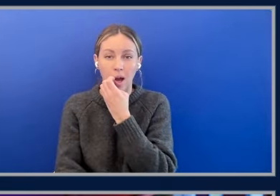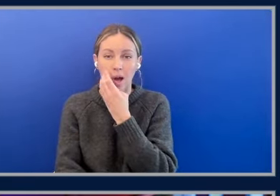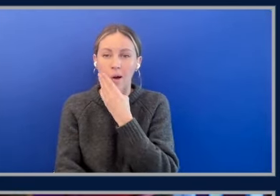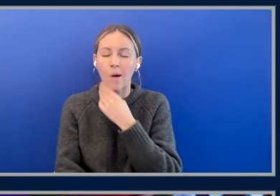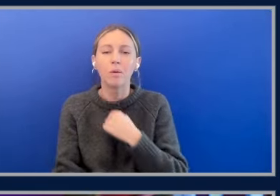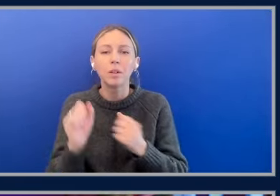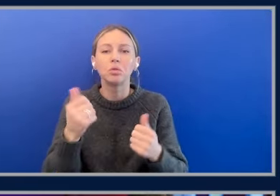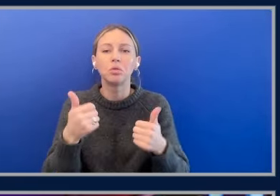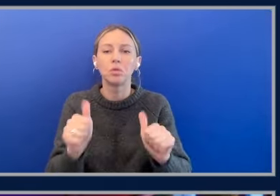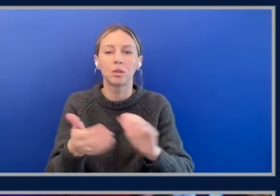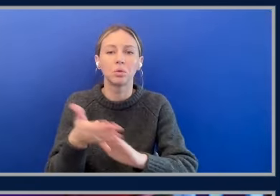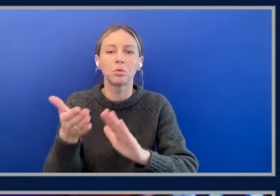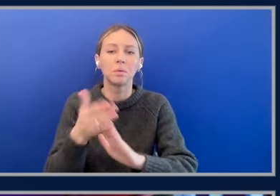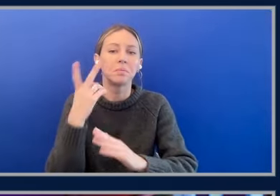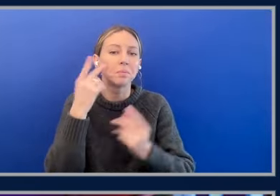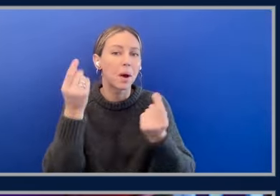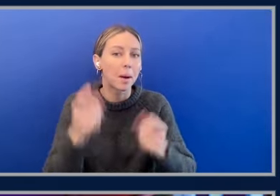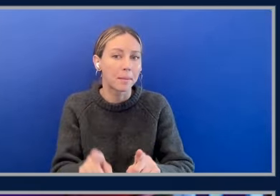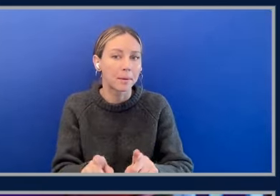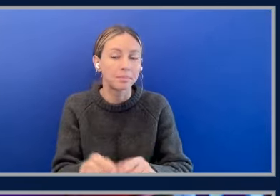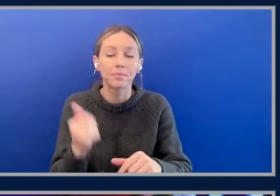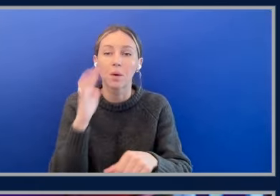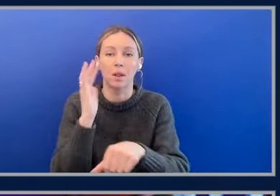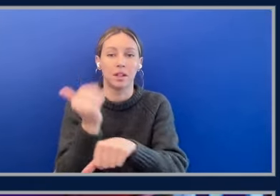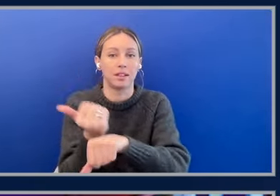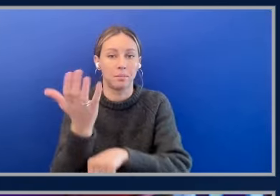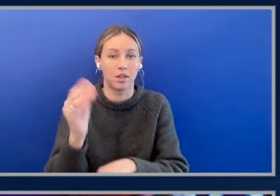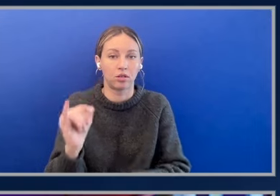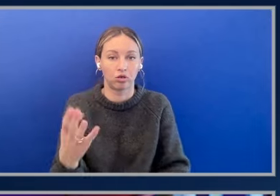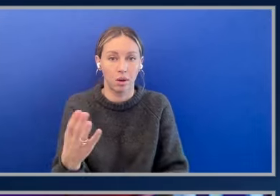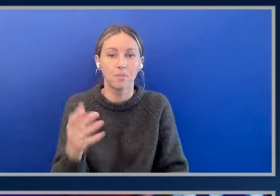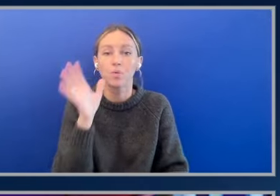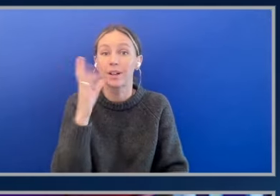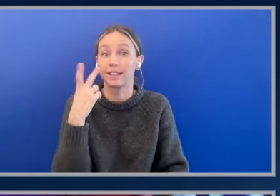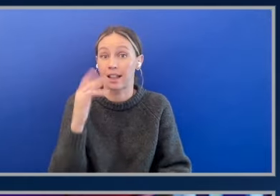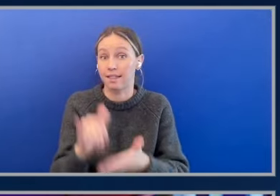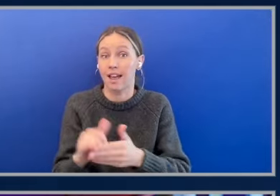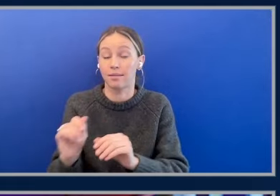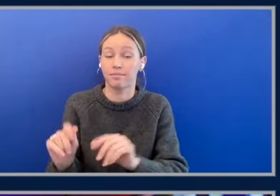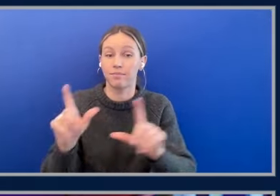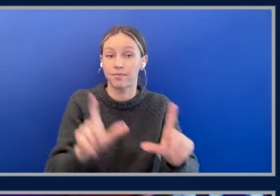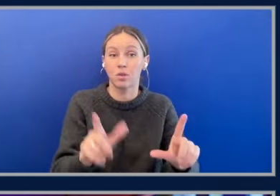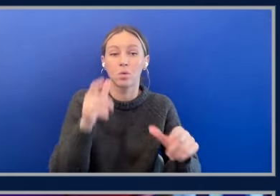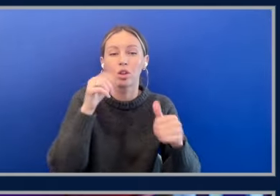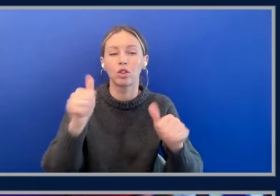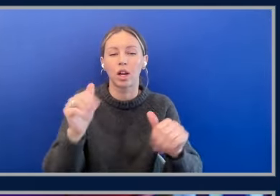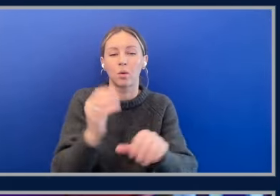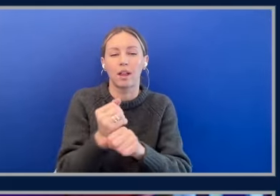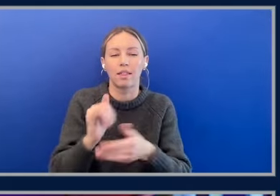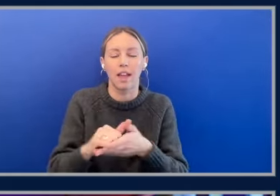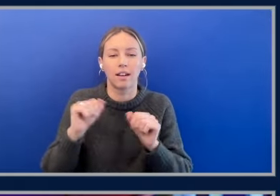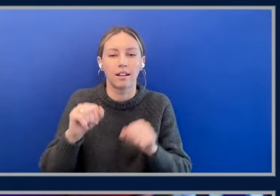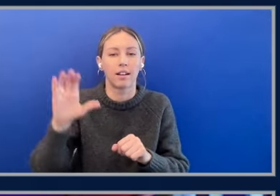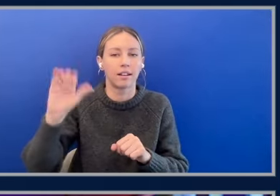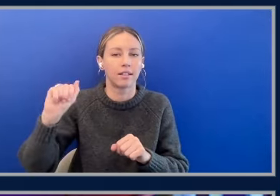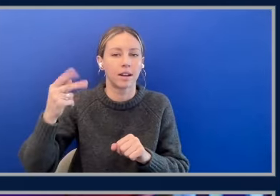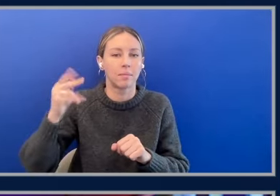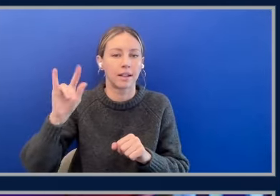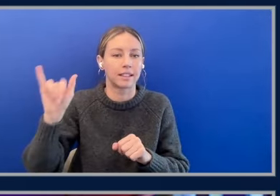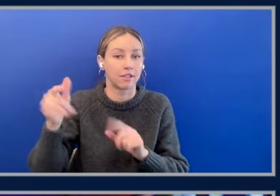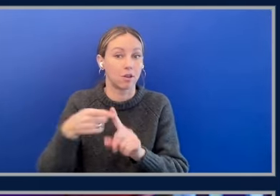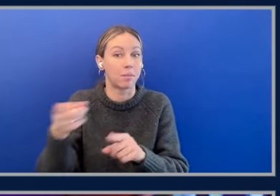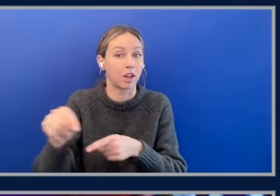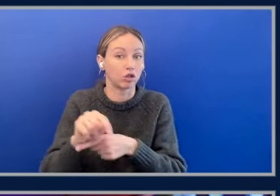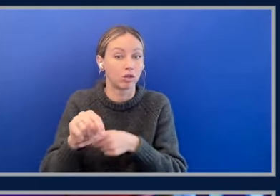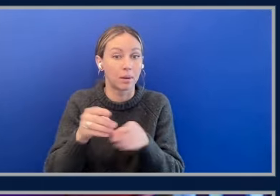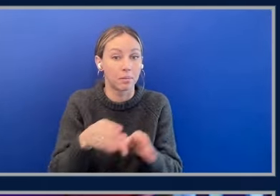happens. We are now submitting the job, and you will see that it will try to get the capacity from the training plan. So as you can see, you get